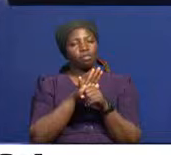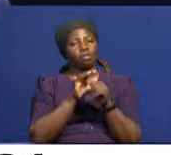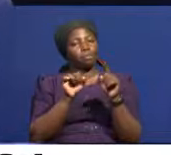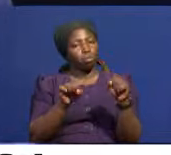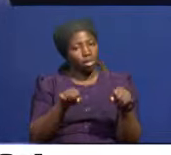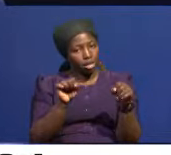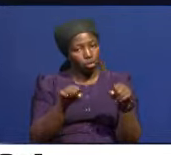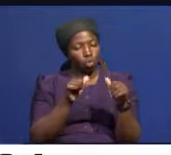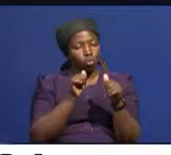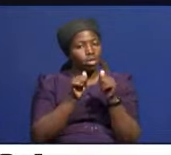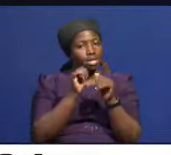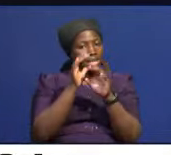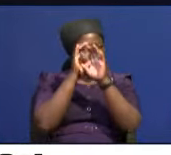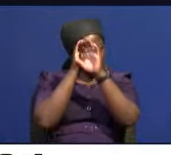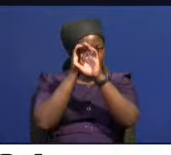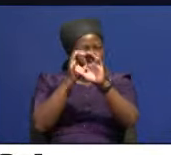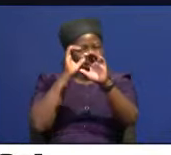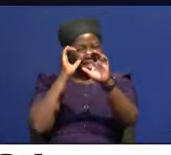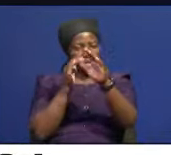is projected to reach